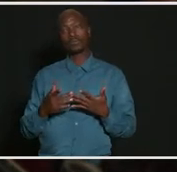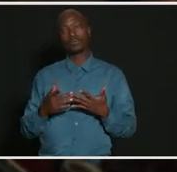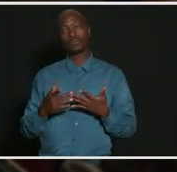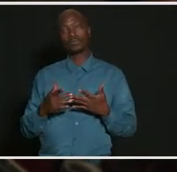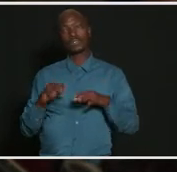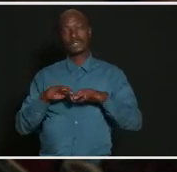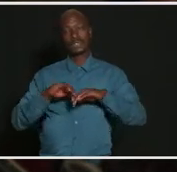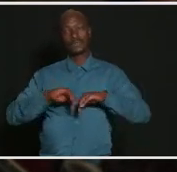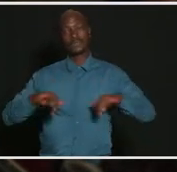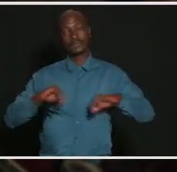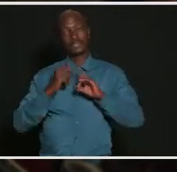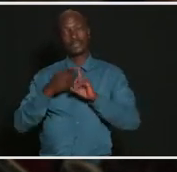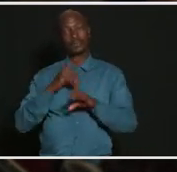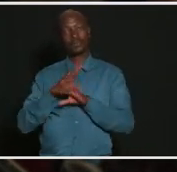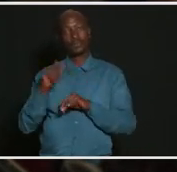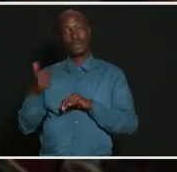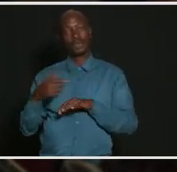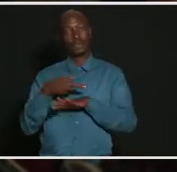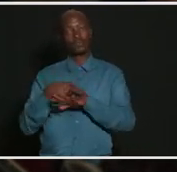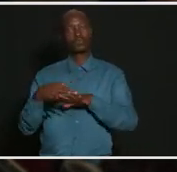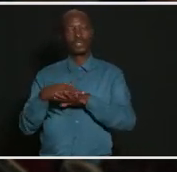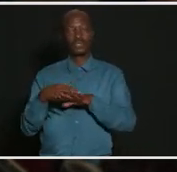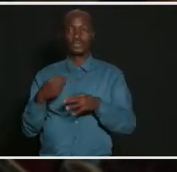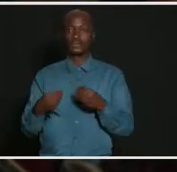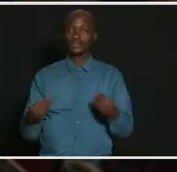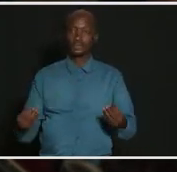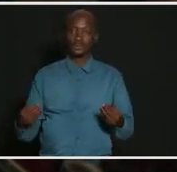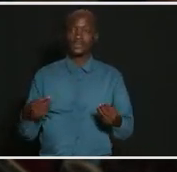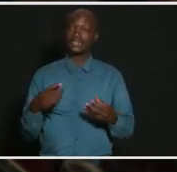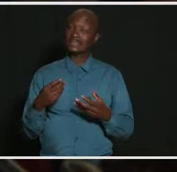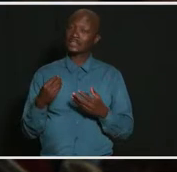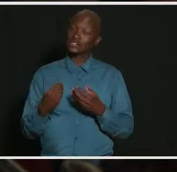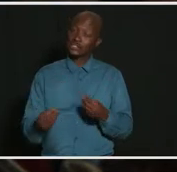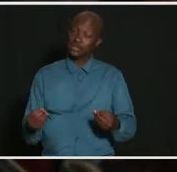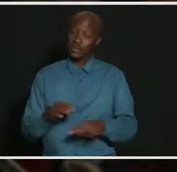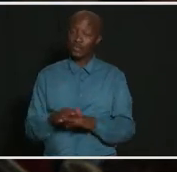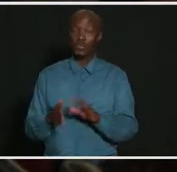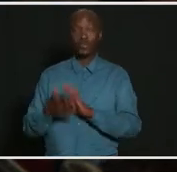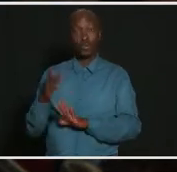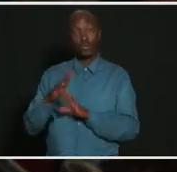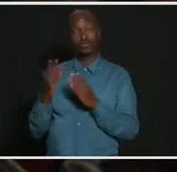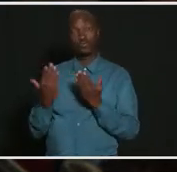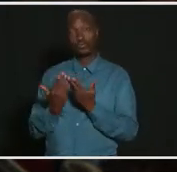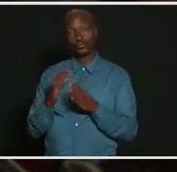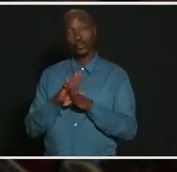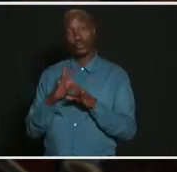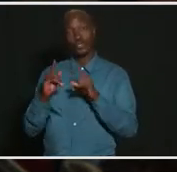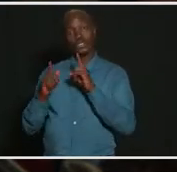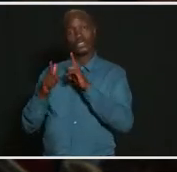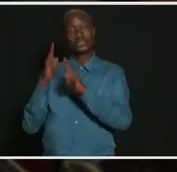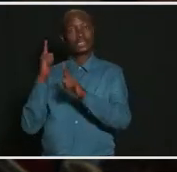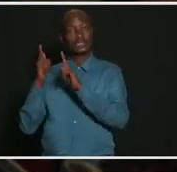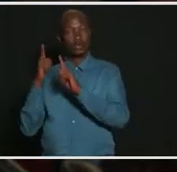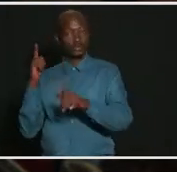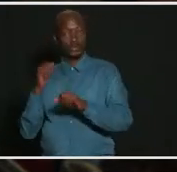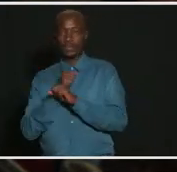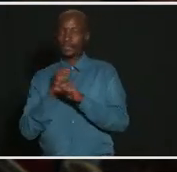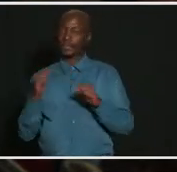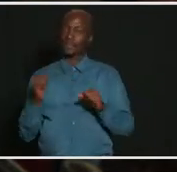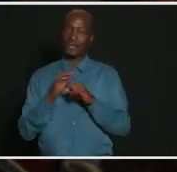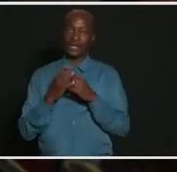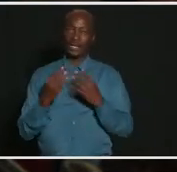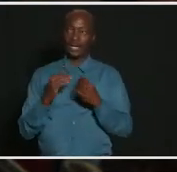separated from other racial children there are children who go to school in a Township and they've never had